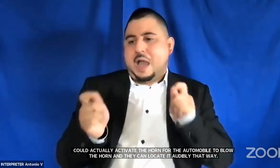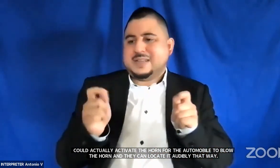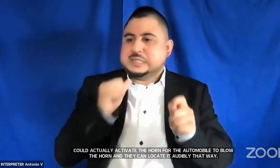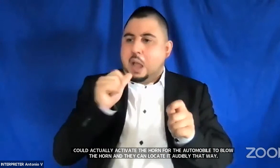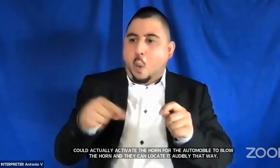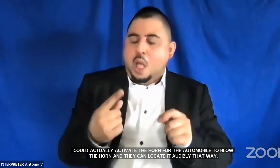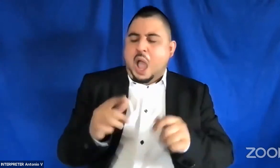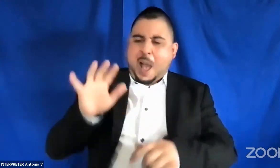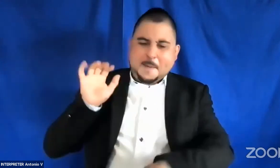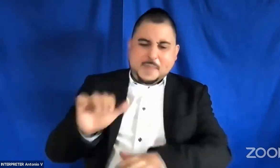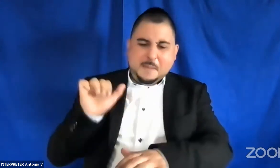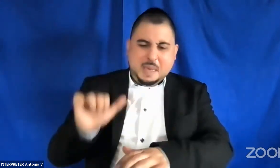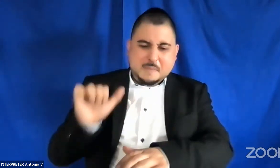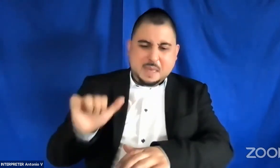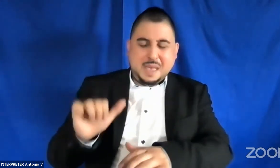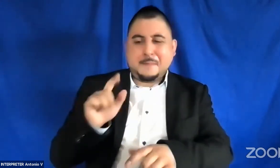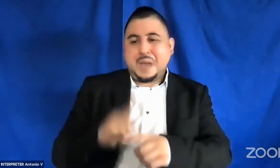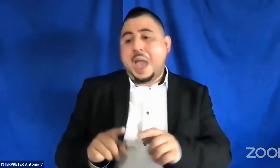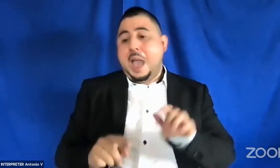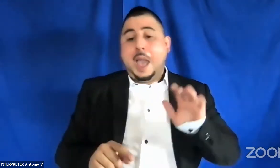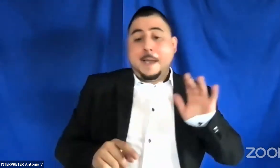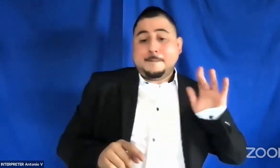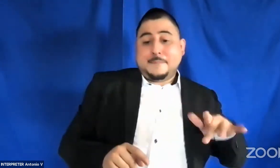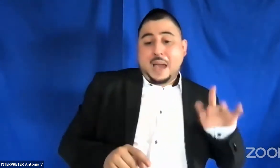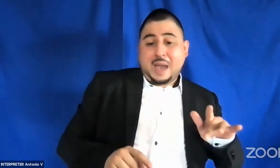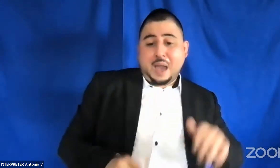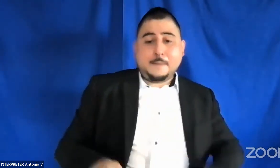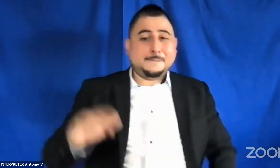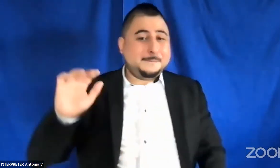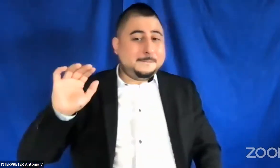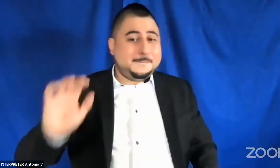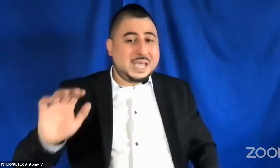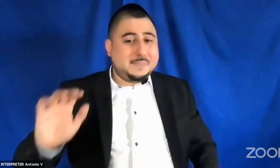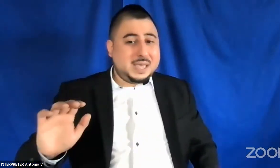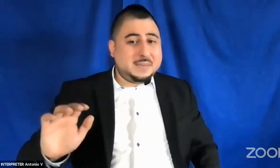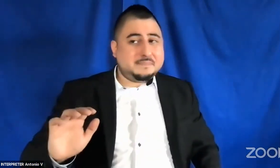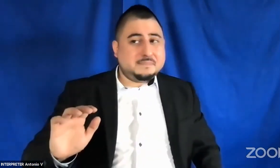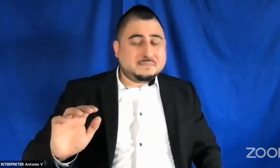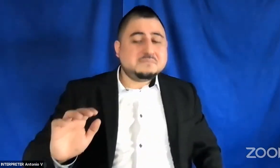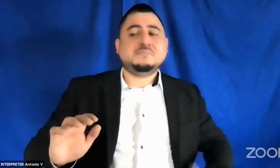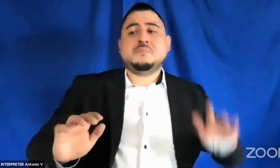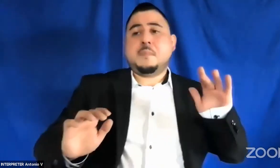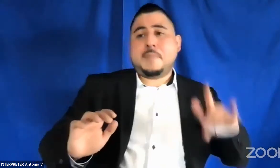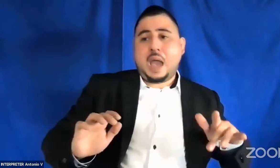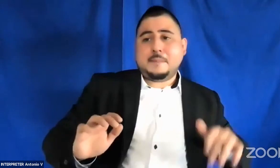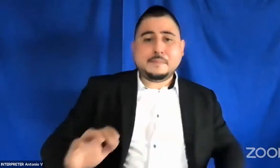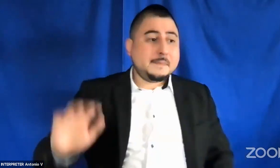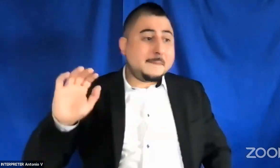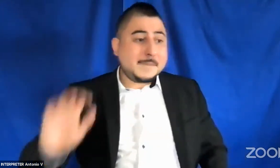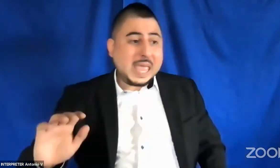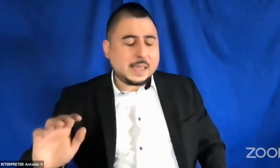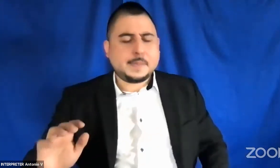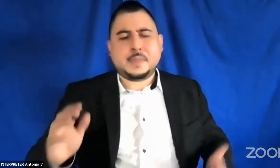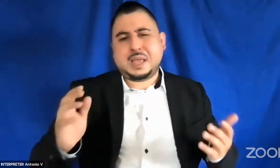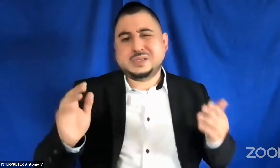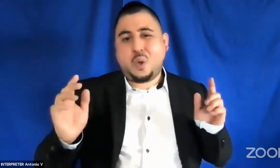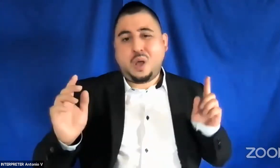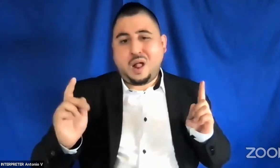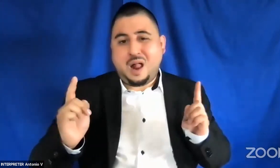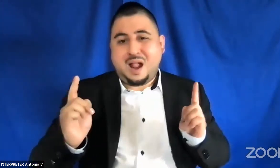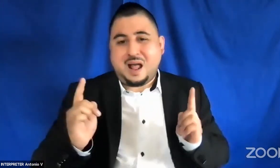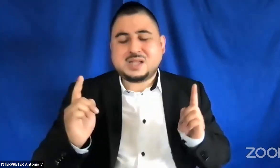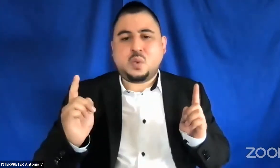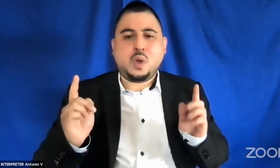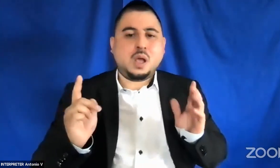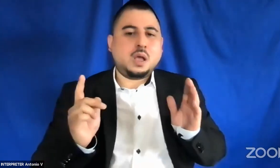but more of a Marco Polo kind of style, where you would hit it, it would chirp, and you'd move in that direction. As you get closer, you could make it sound off again,